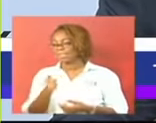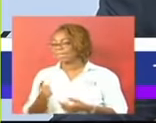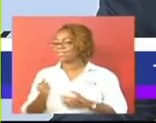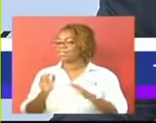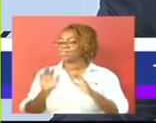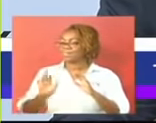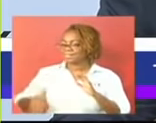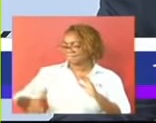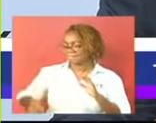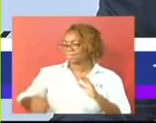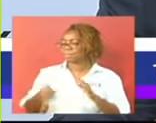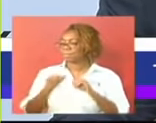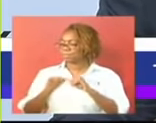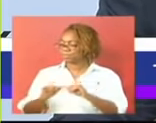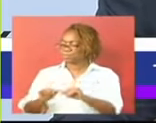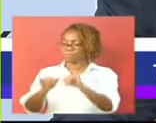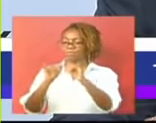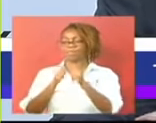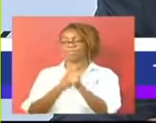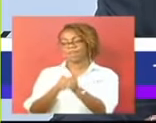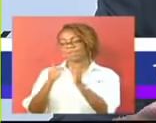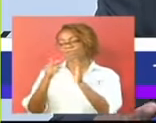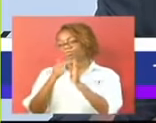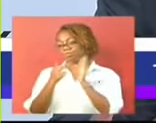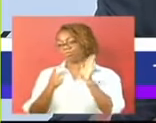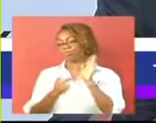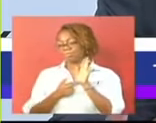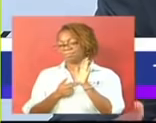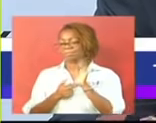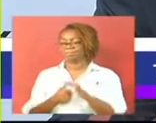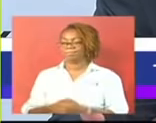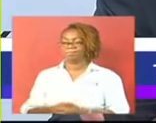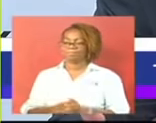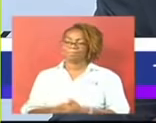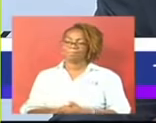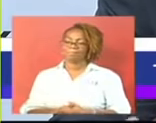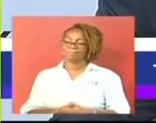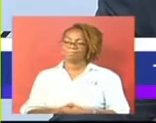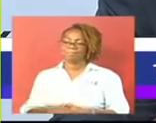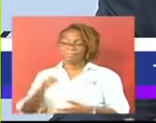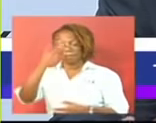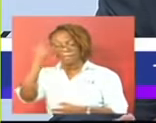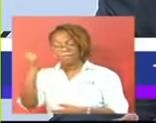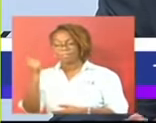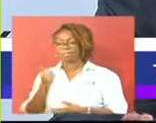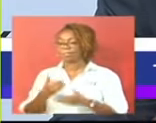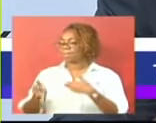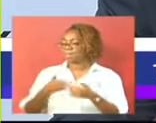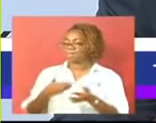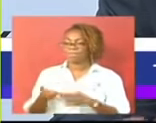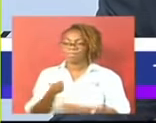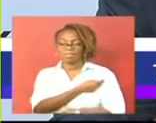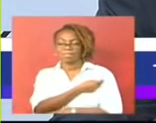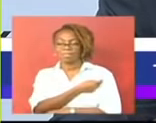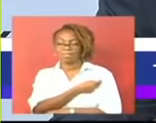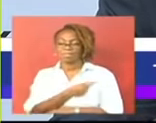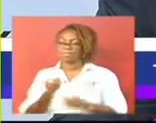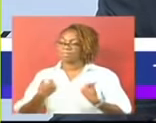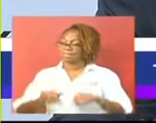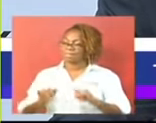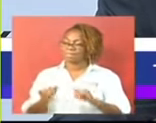as individuals are vaccinated, the ability to become infected still remains. You may shed less